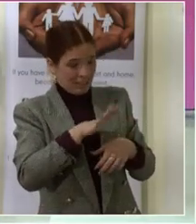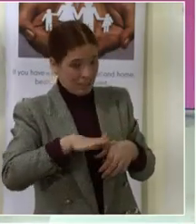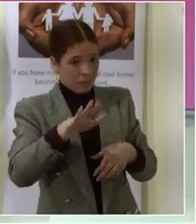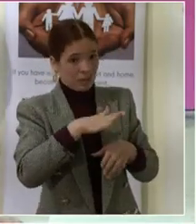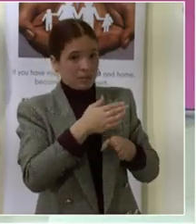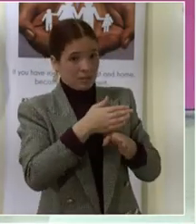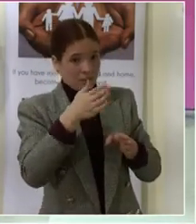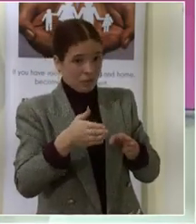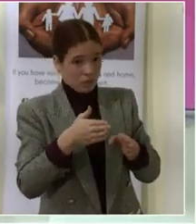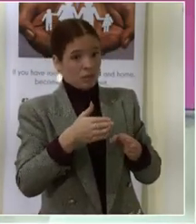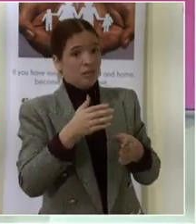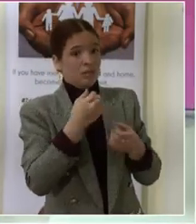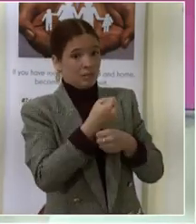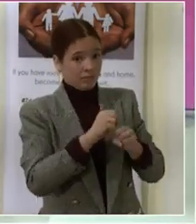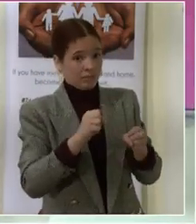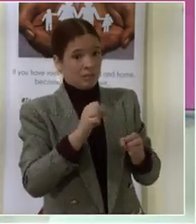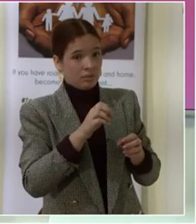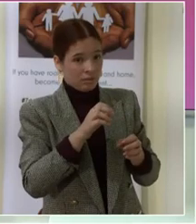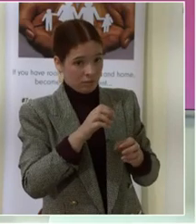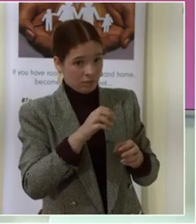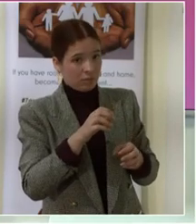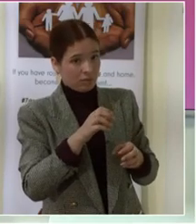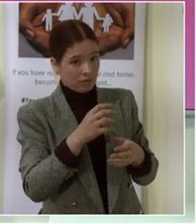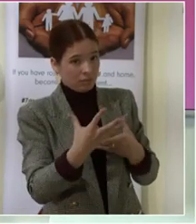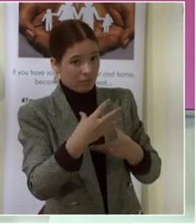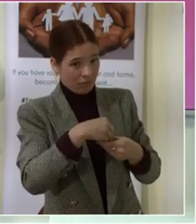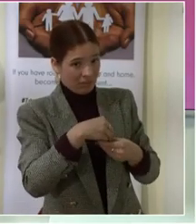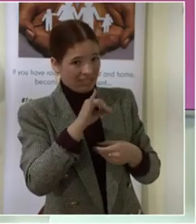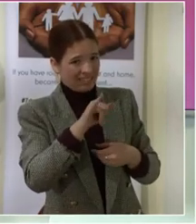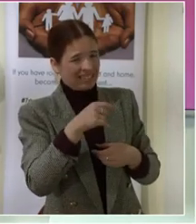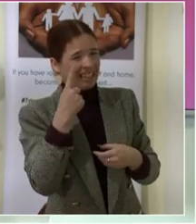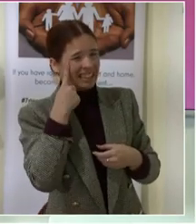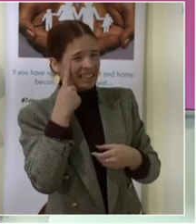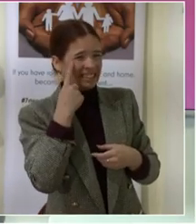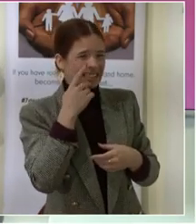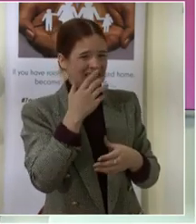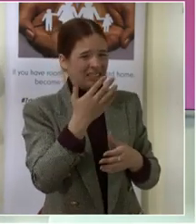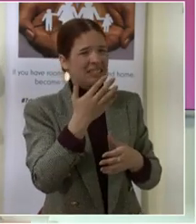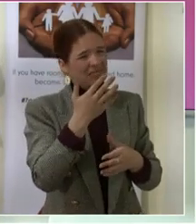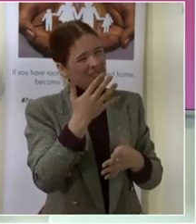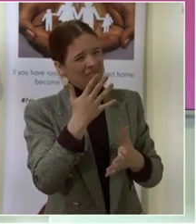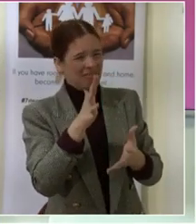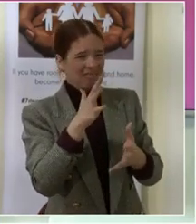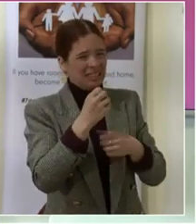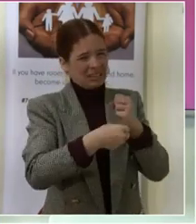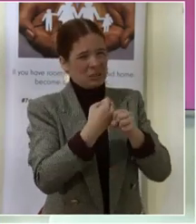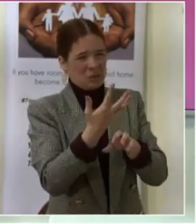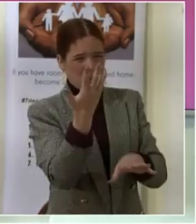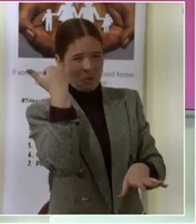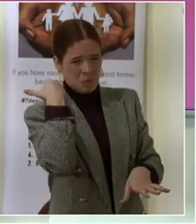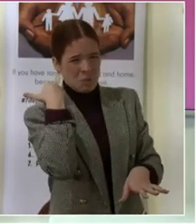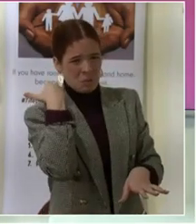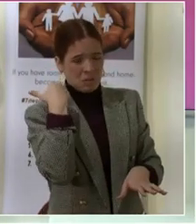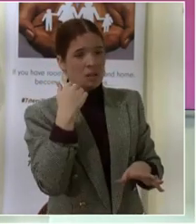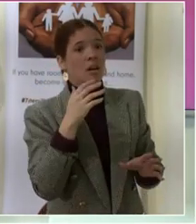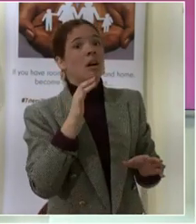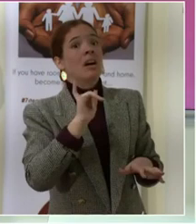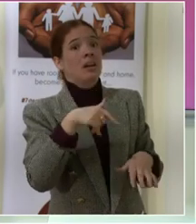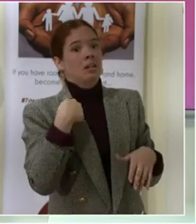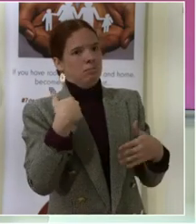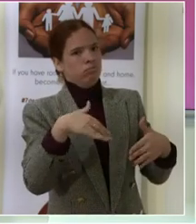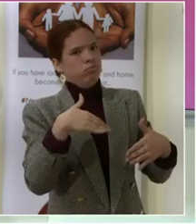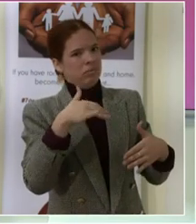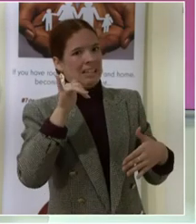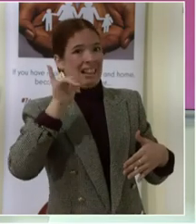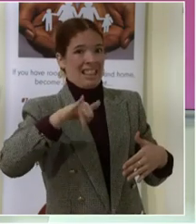Engagement, we started, I think it's 5 years ago, and it was the district's first major